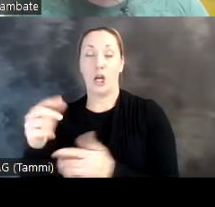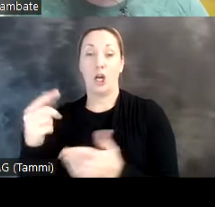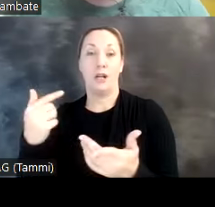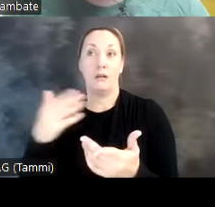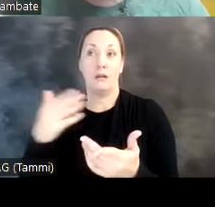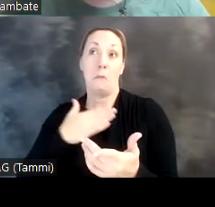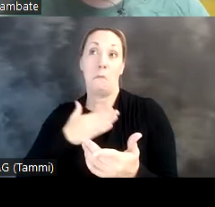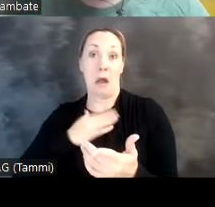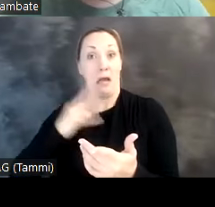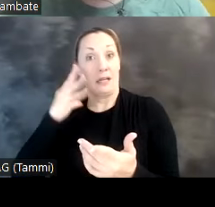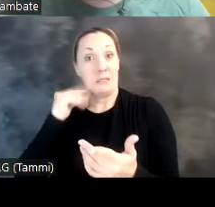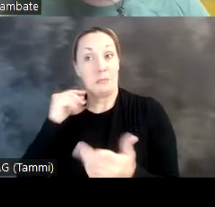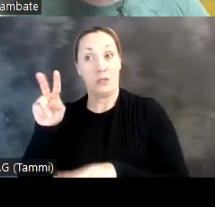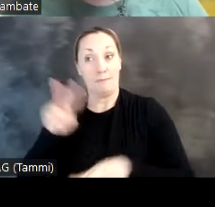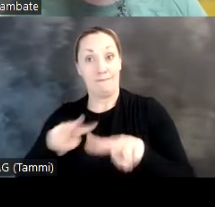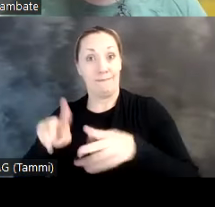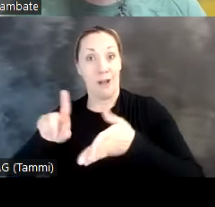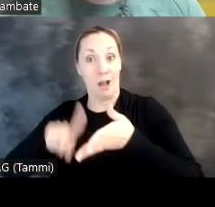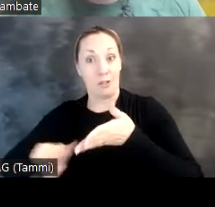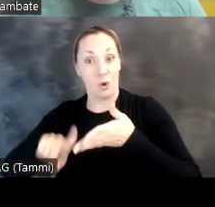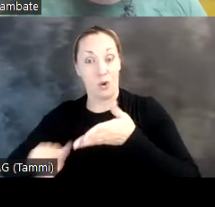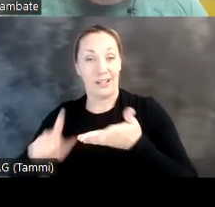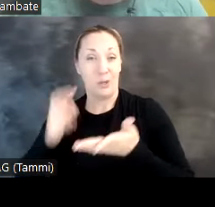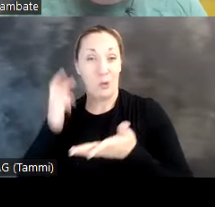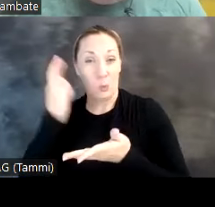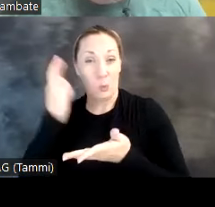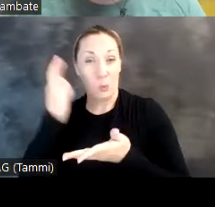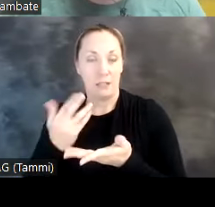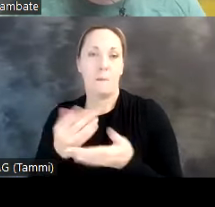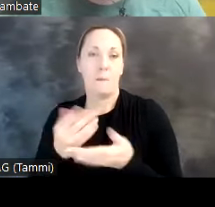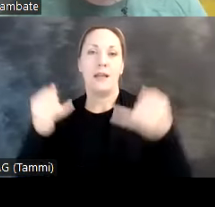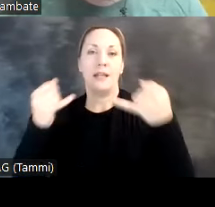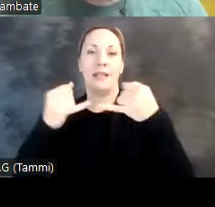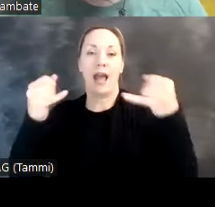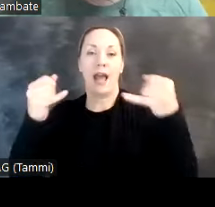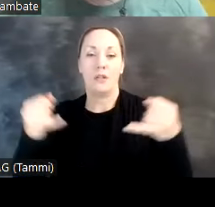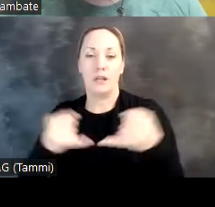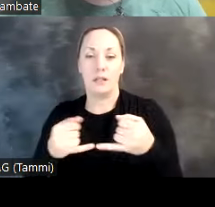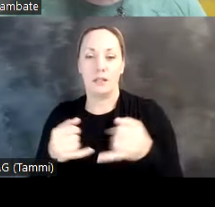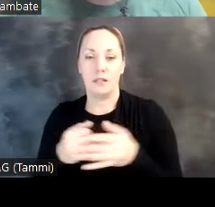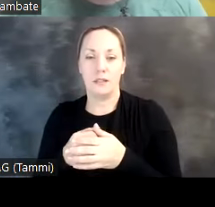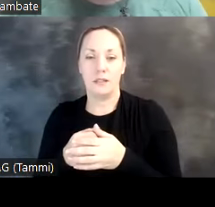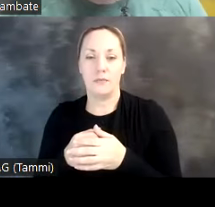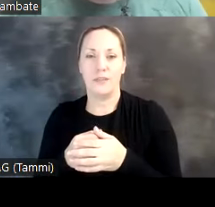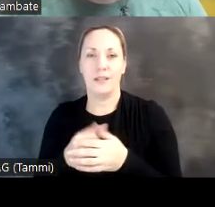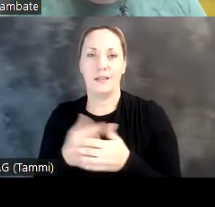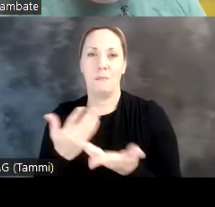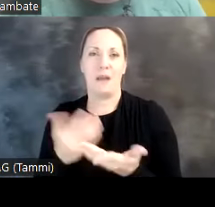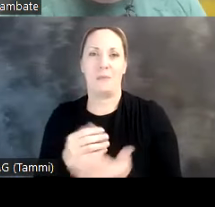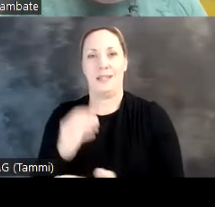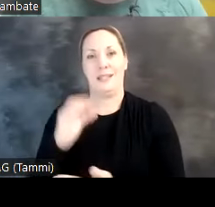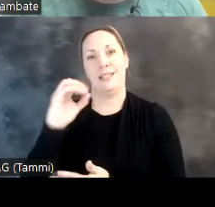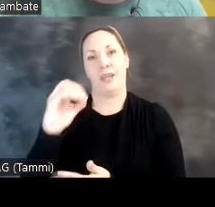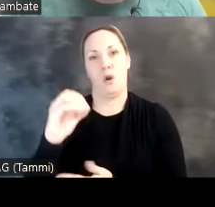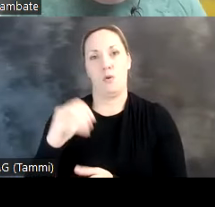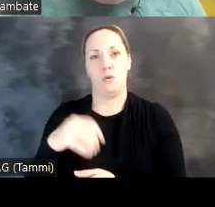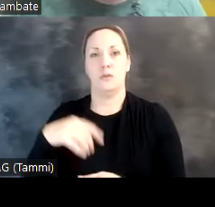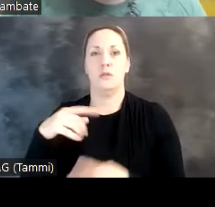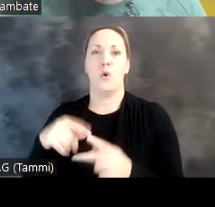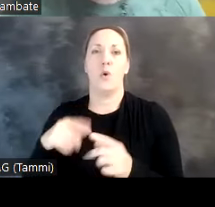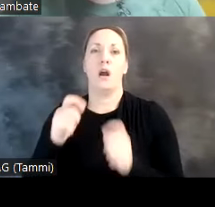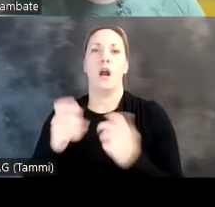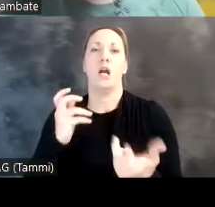my auditing phase, would be the outline would be set to none or zero. The custom